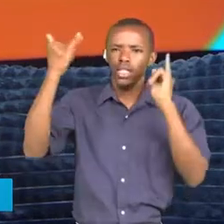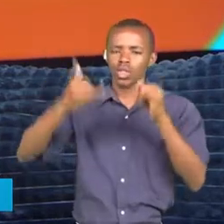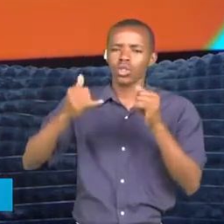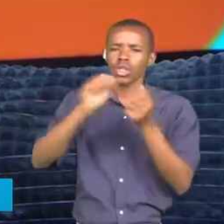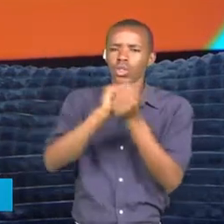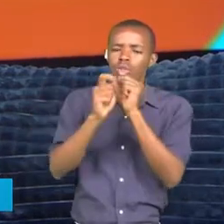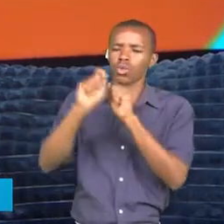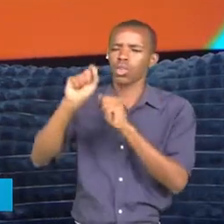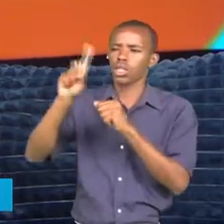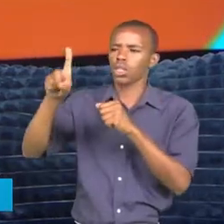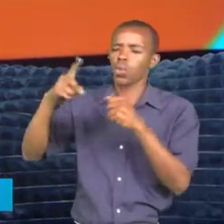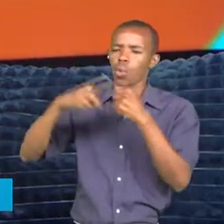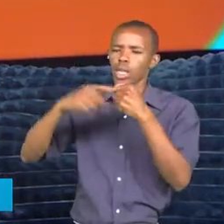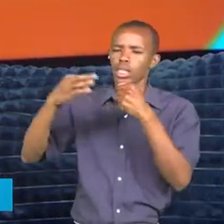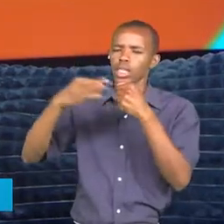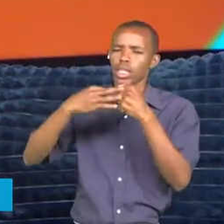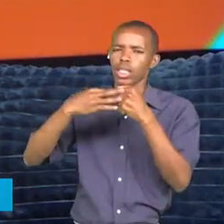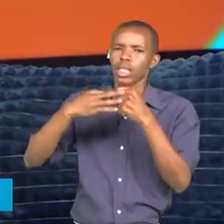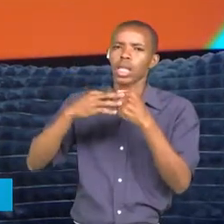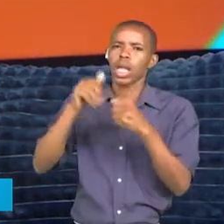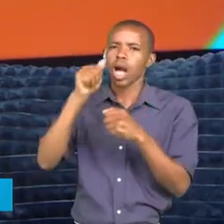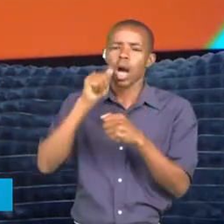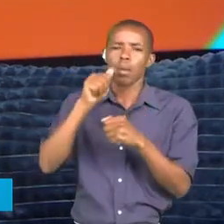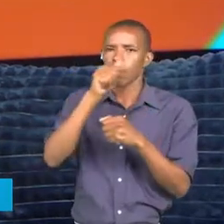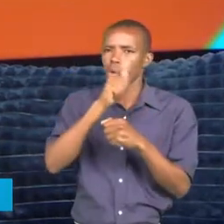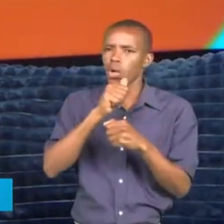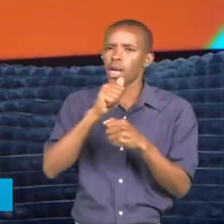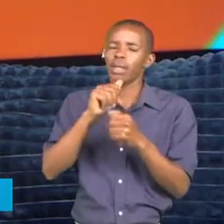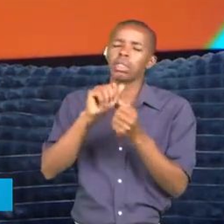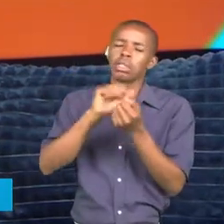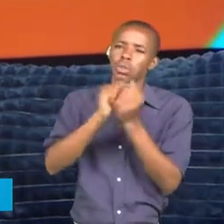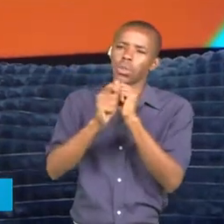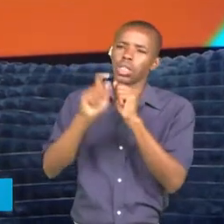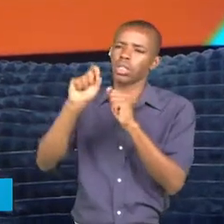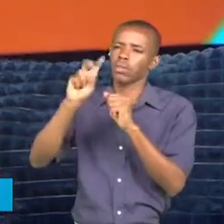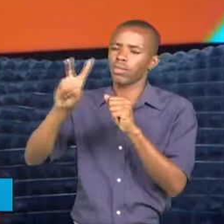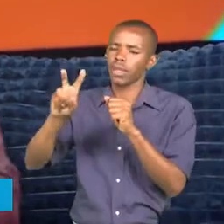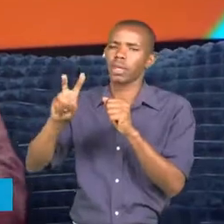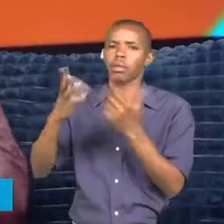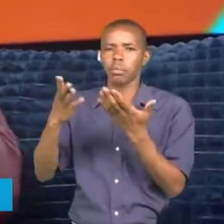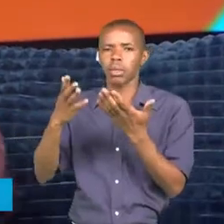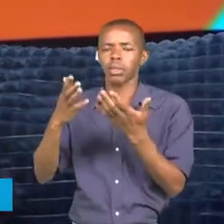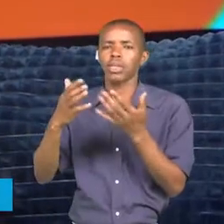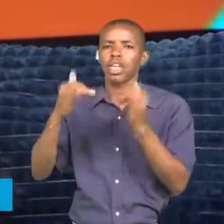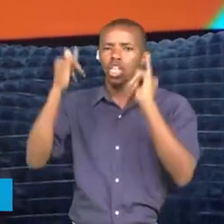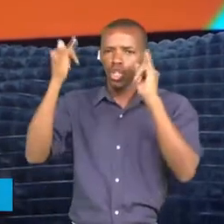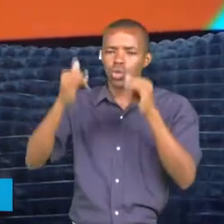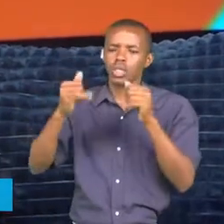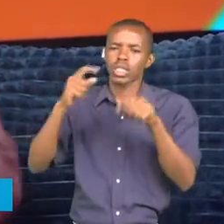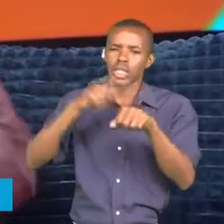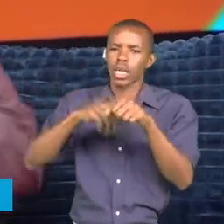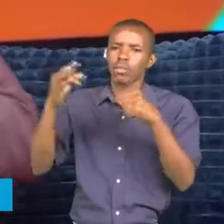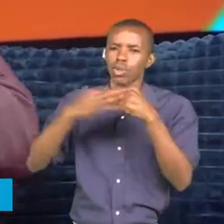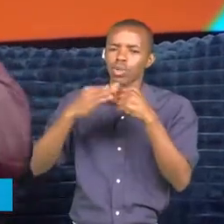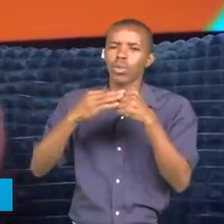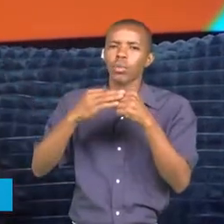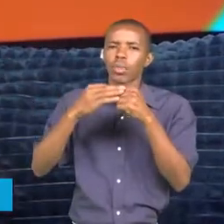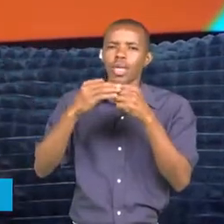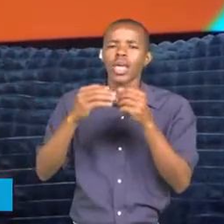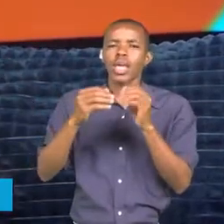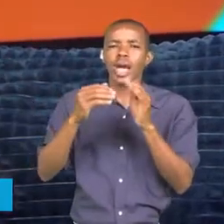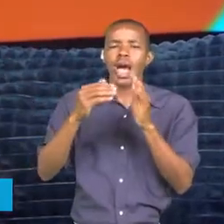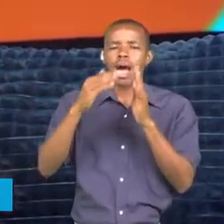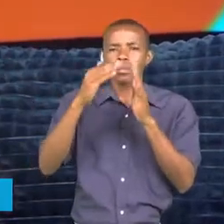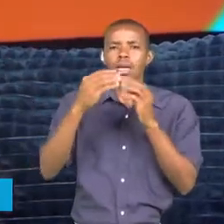at Uhuru, the Bulla Ahmed. And, of course, Switch 168 at 8 p.m. with Leanne Gary. We'll be having for you this periodic updates on what is